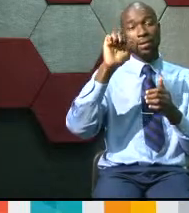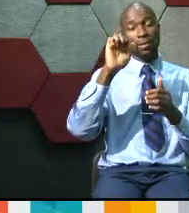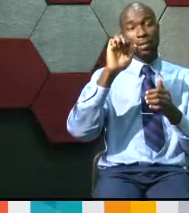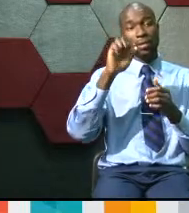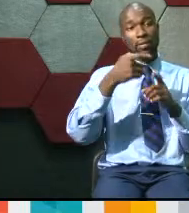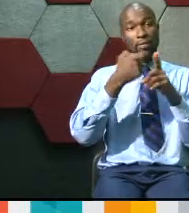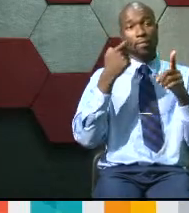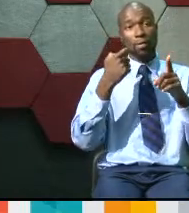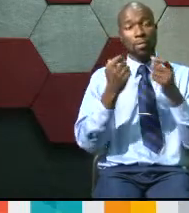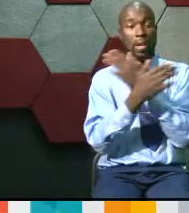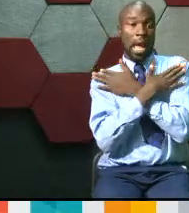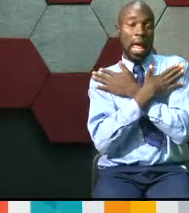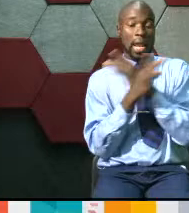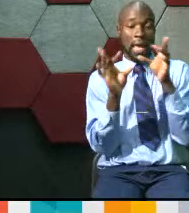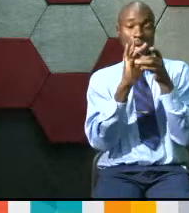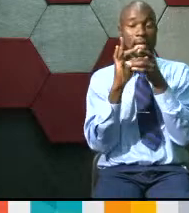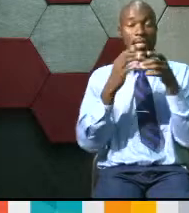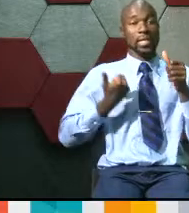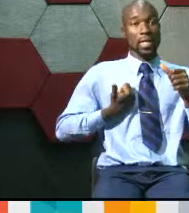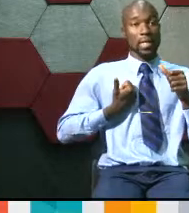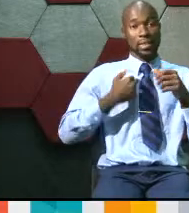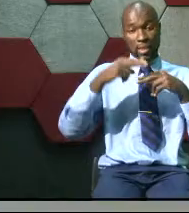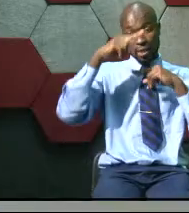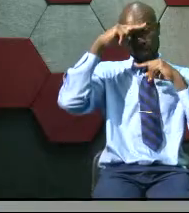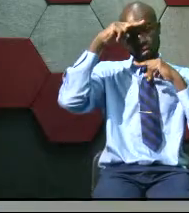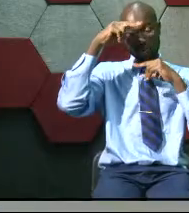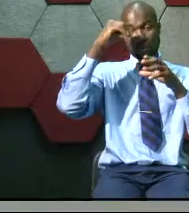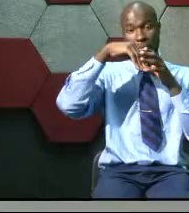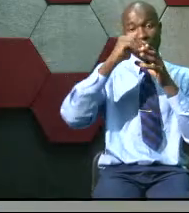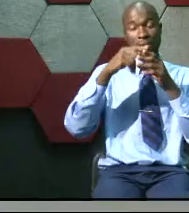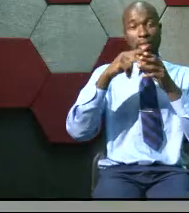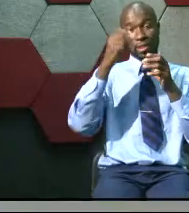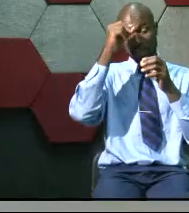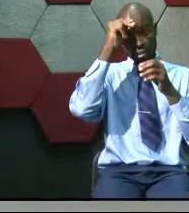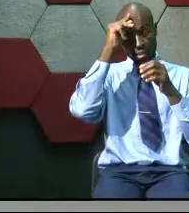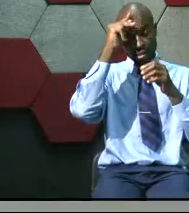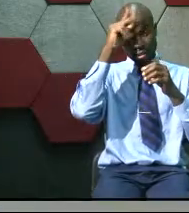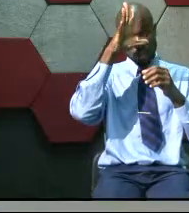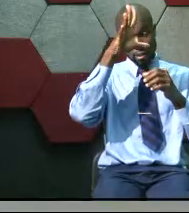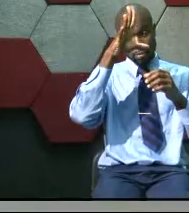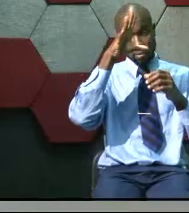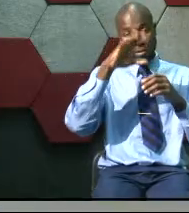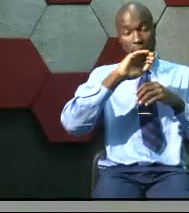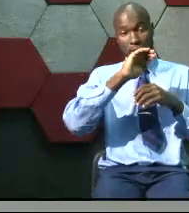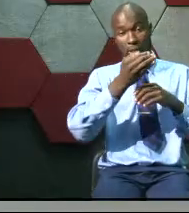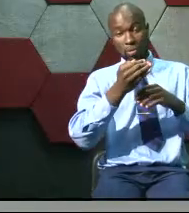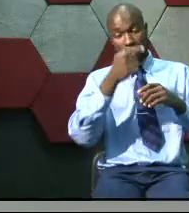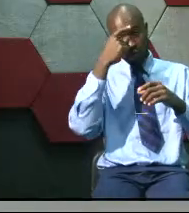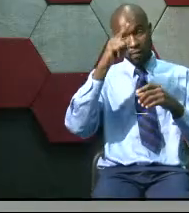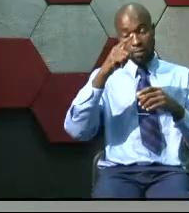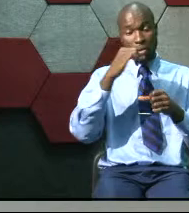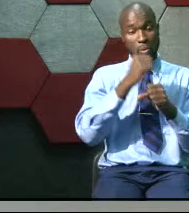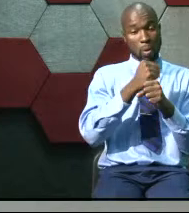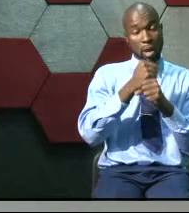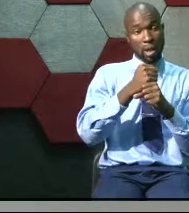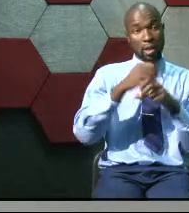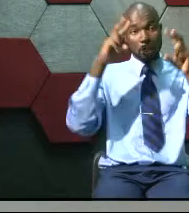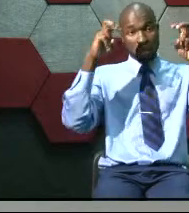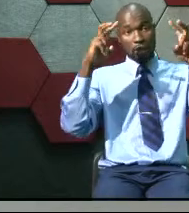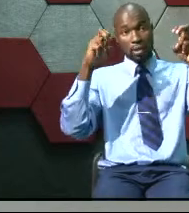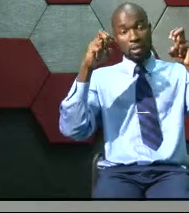Girls High School in Kiambu County for their project titled